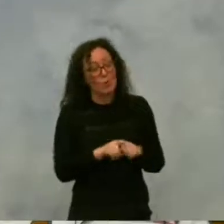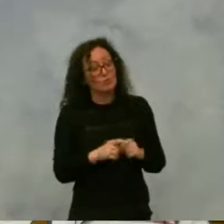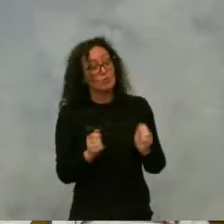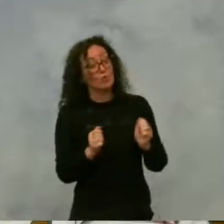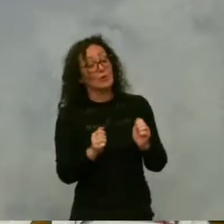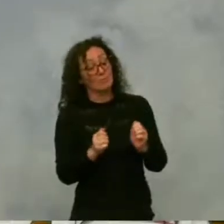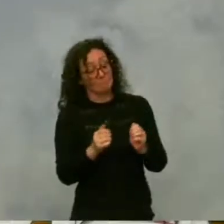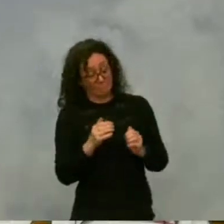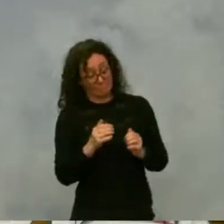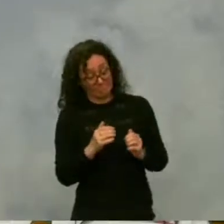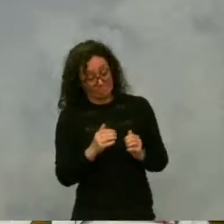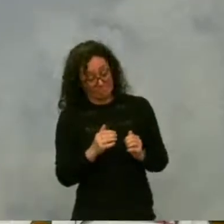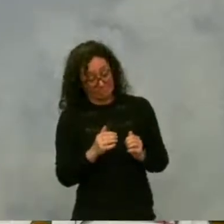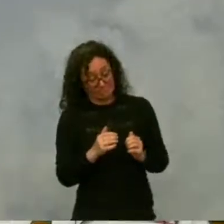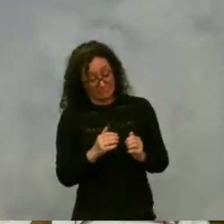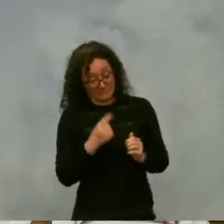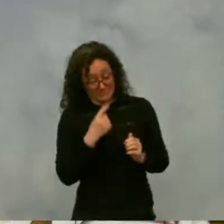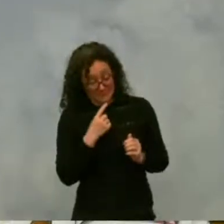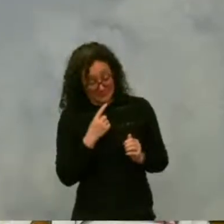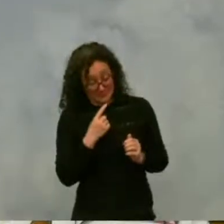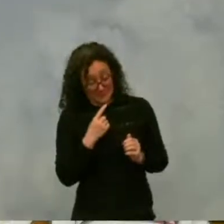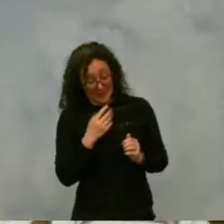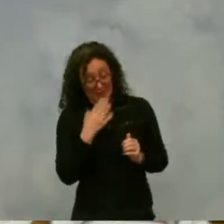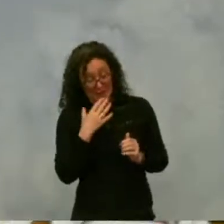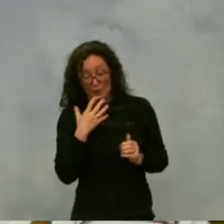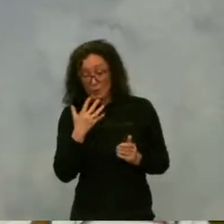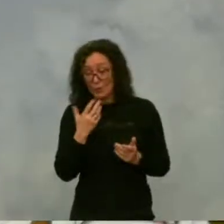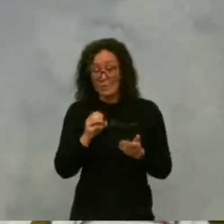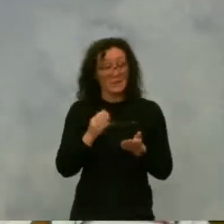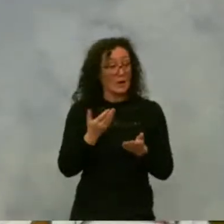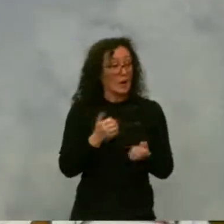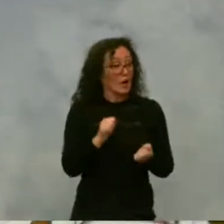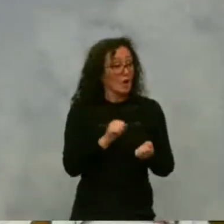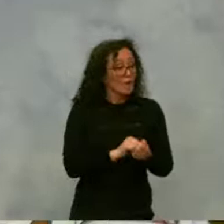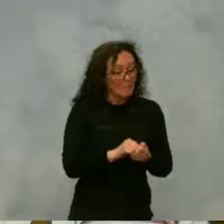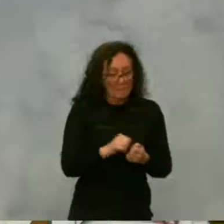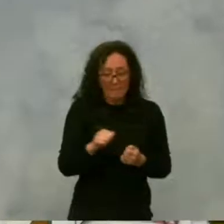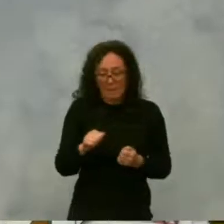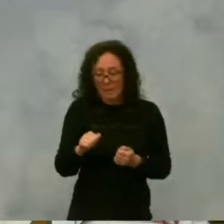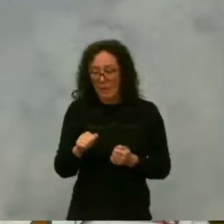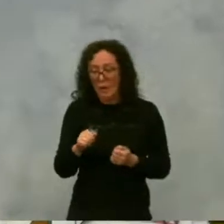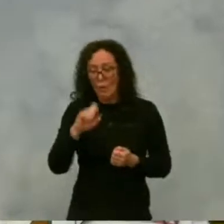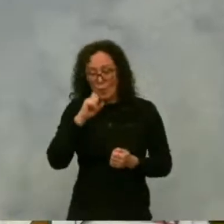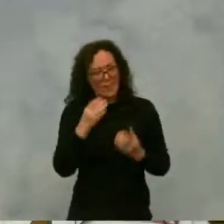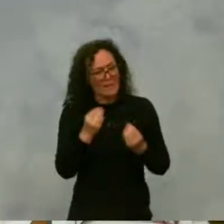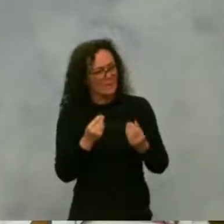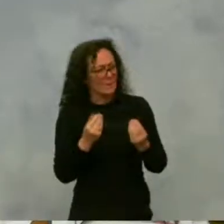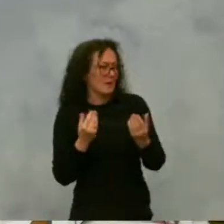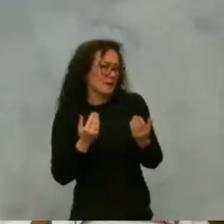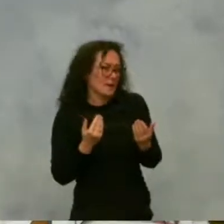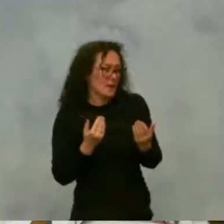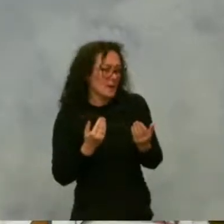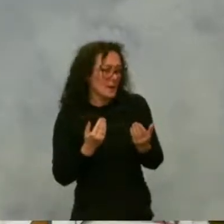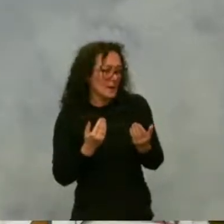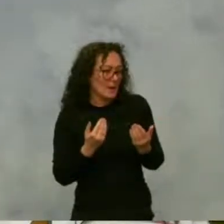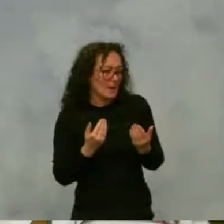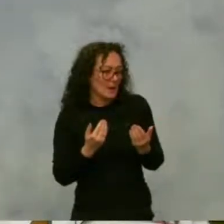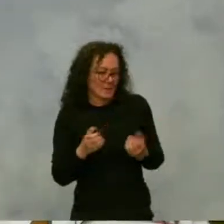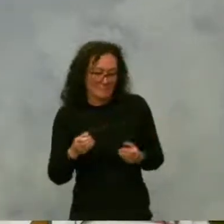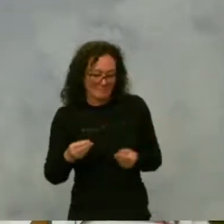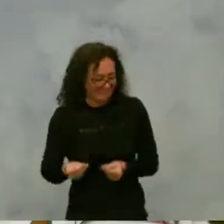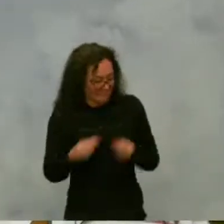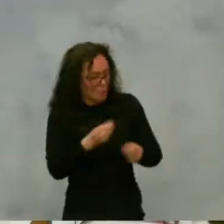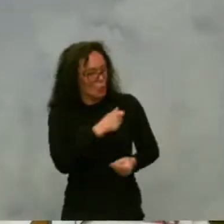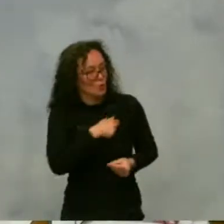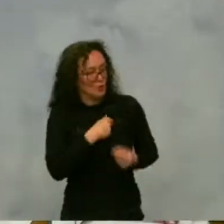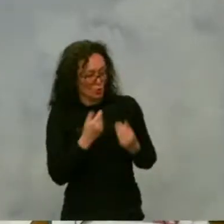thanks for that confirmation from officers there that we will have something coming to committee